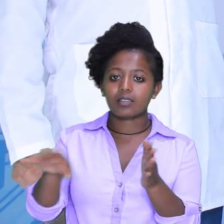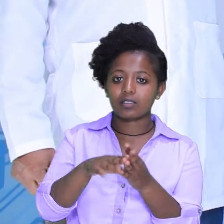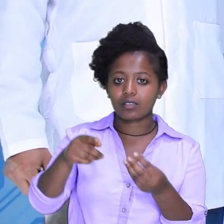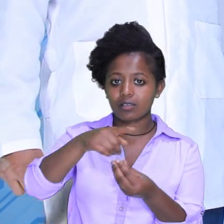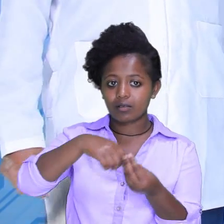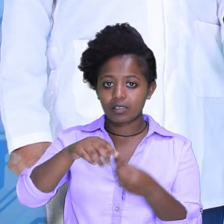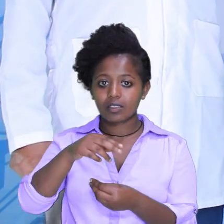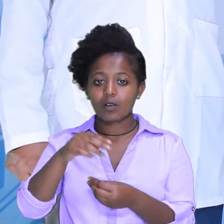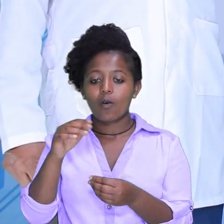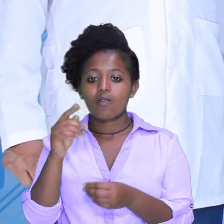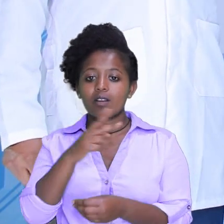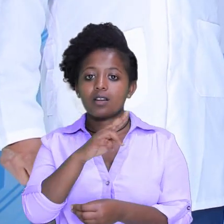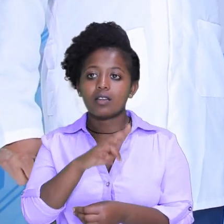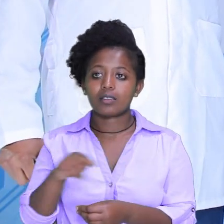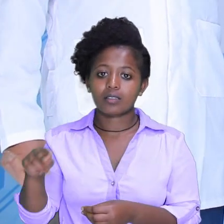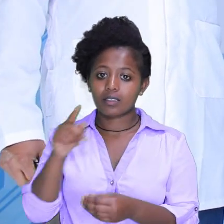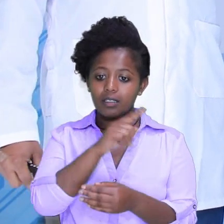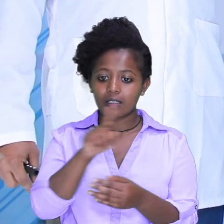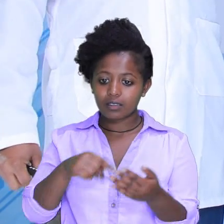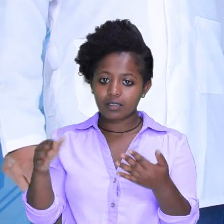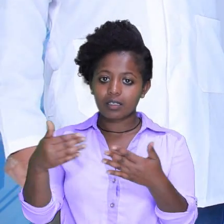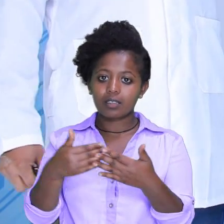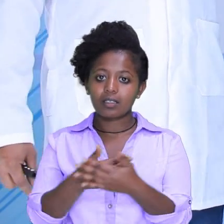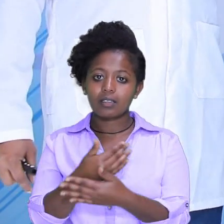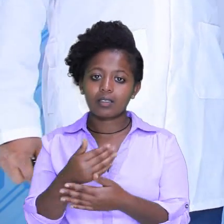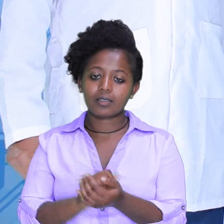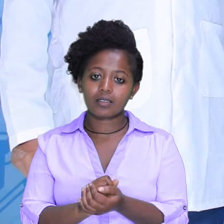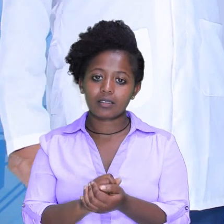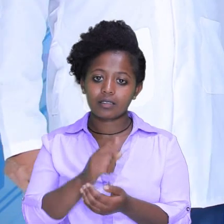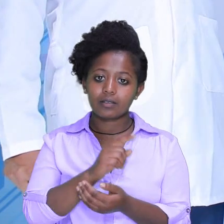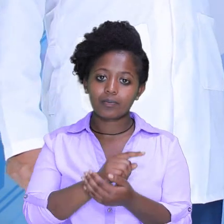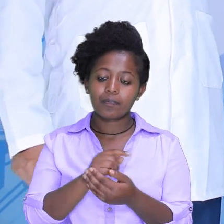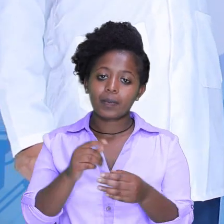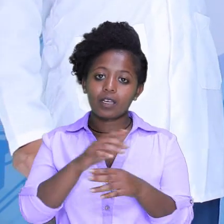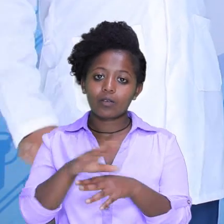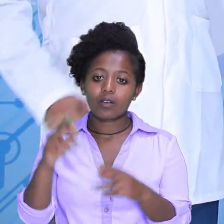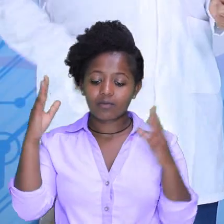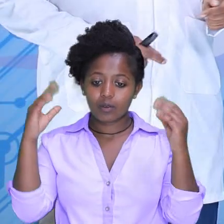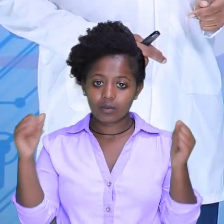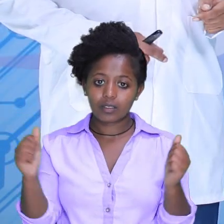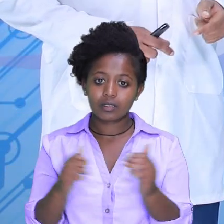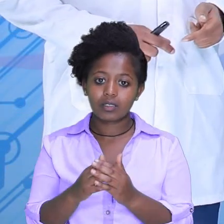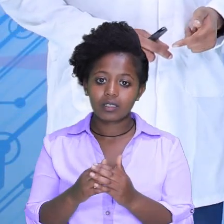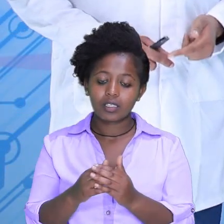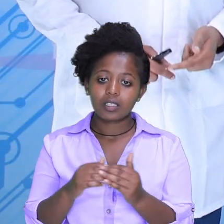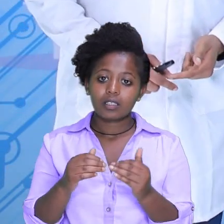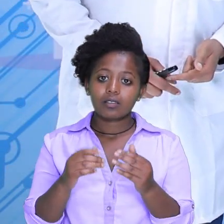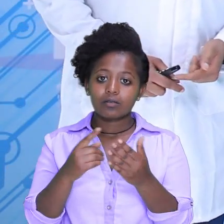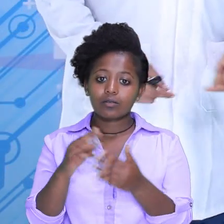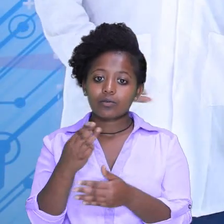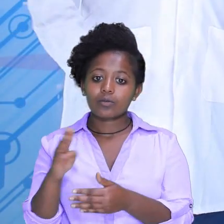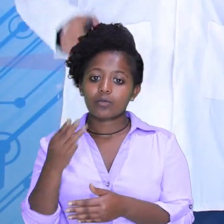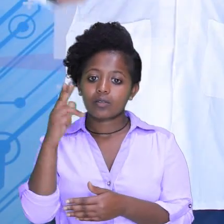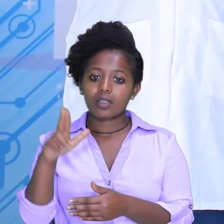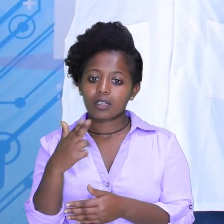of Netherlands, or the colony of Dutch, or the colony of Holland. Sukarno, he was